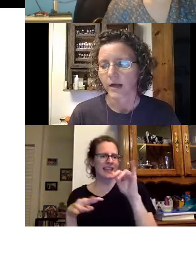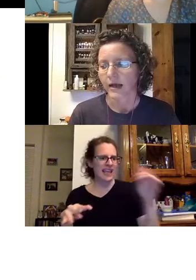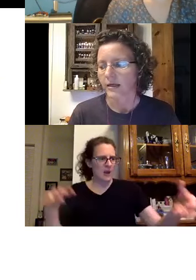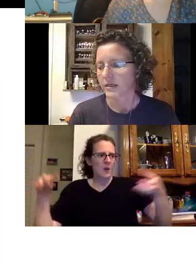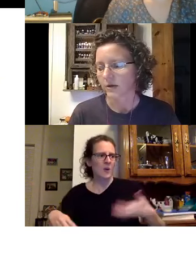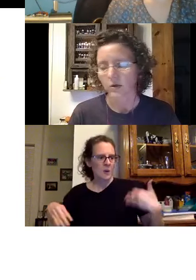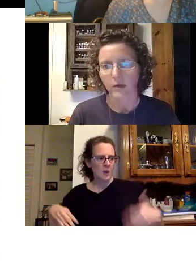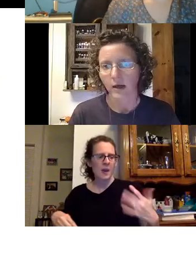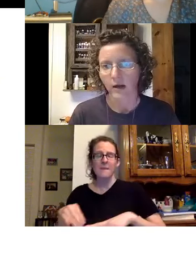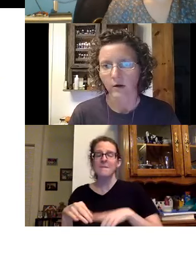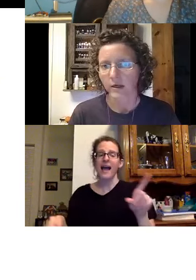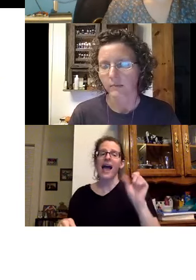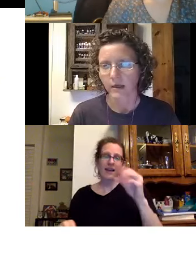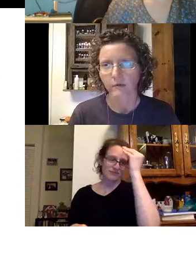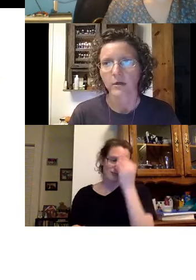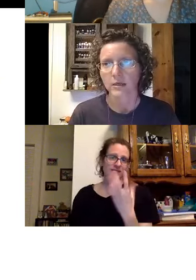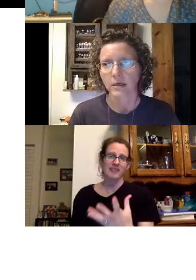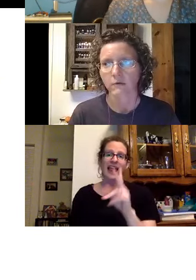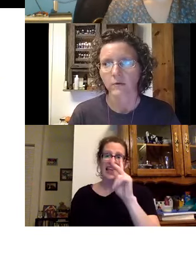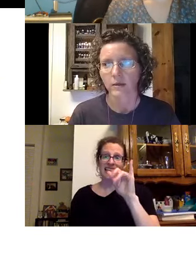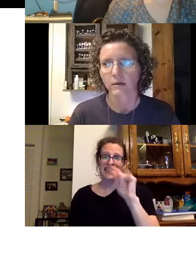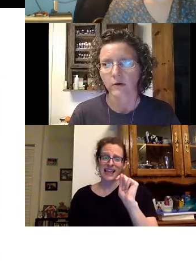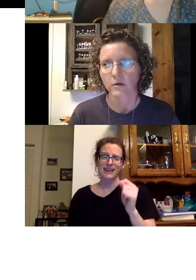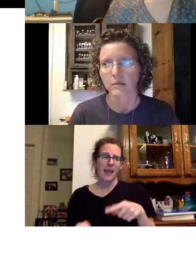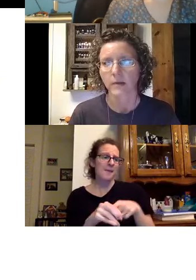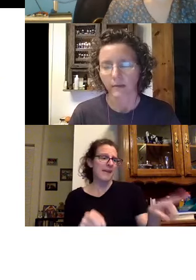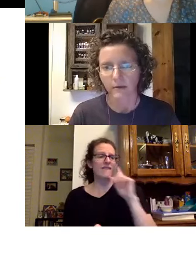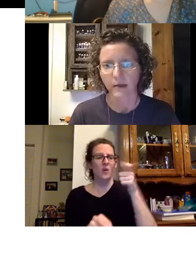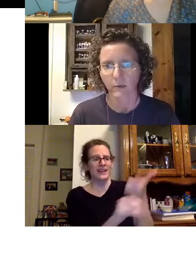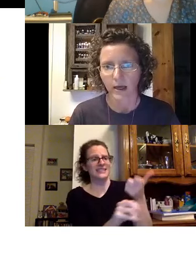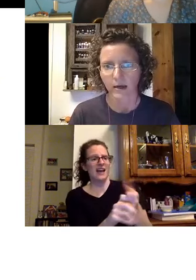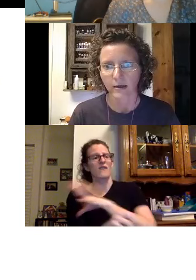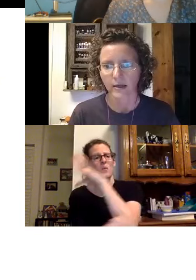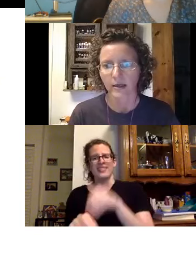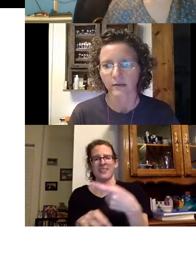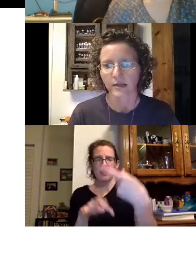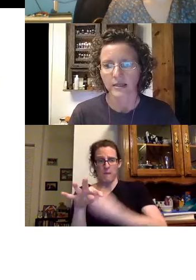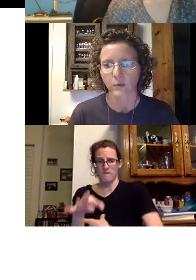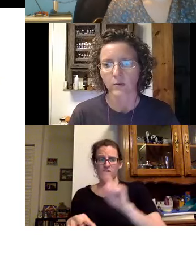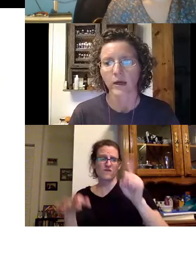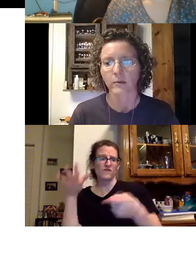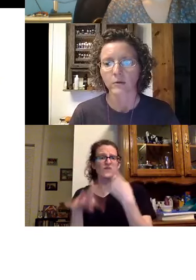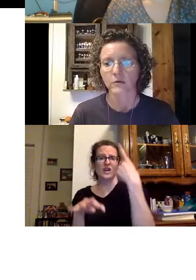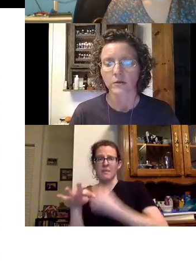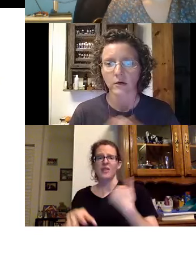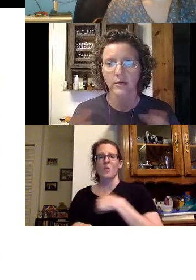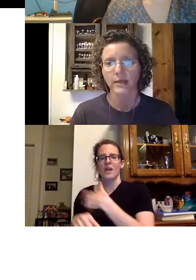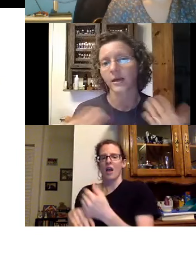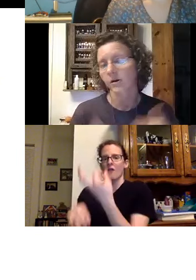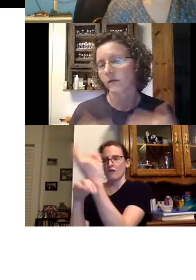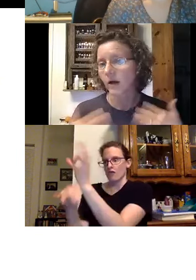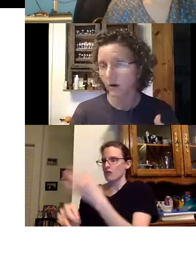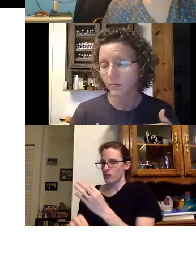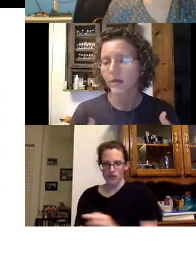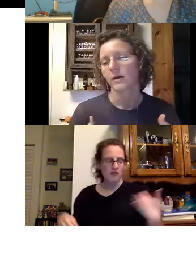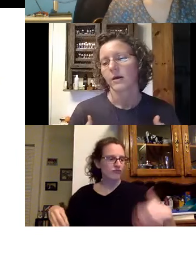But I can tell you that our kit paid for itself within the first month that we had it, and things that we were able to start taking care